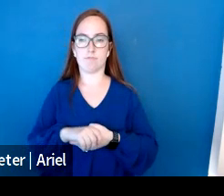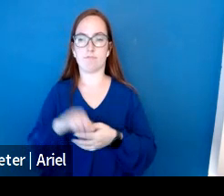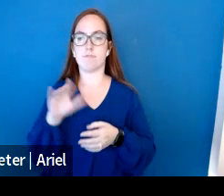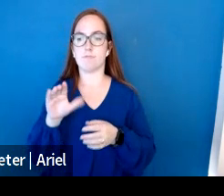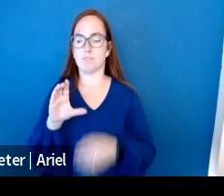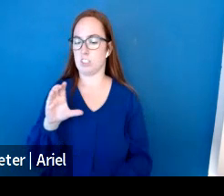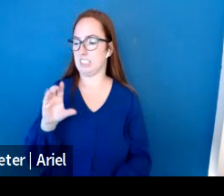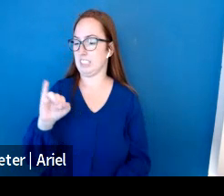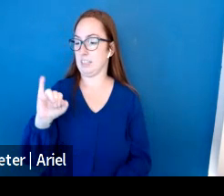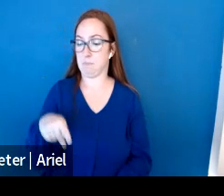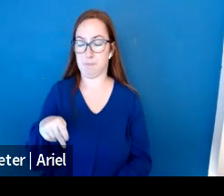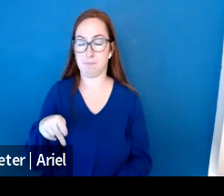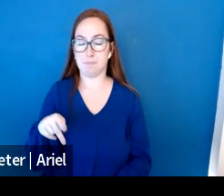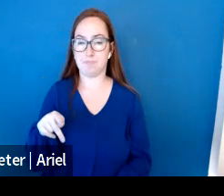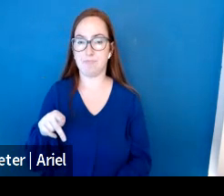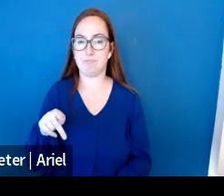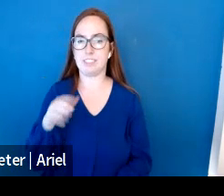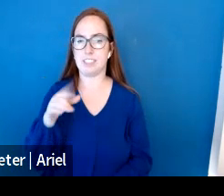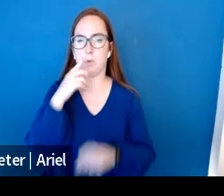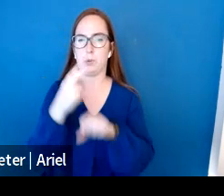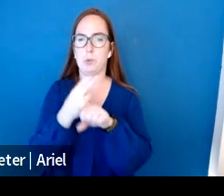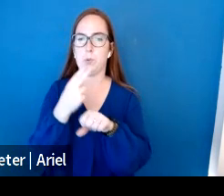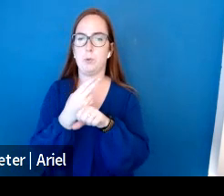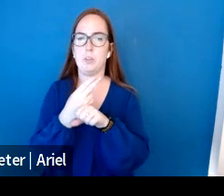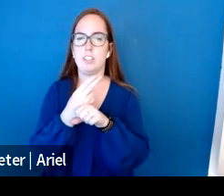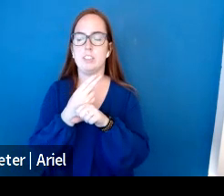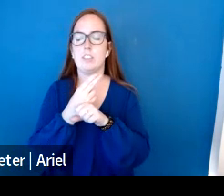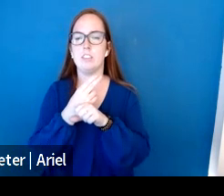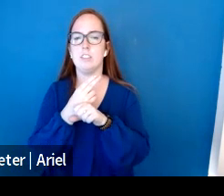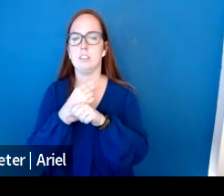Classwide Intervention Program uses a